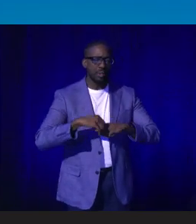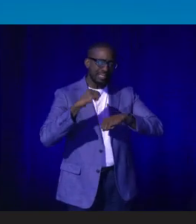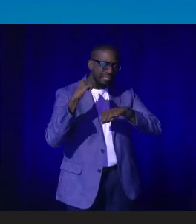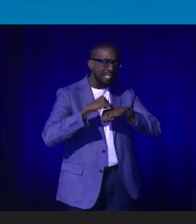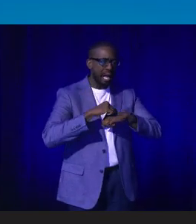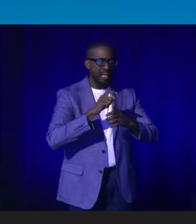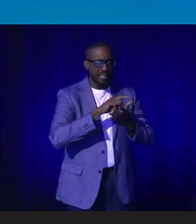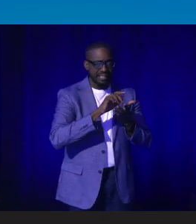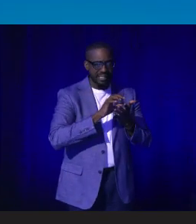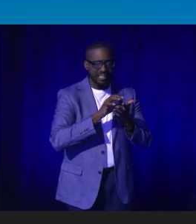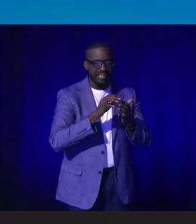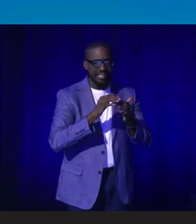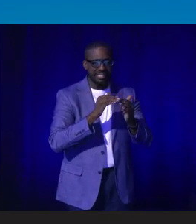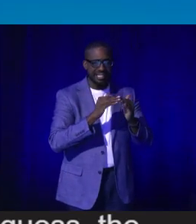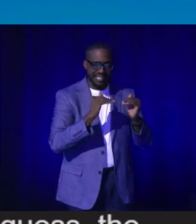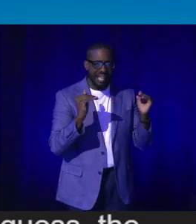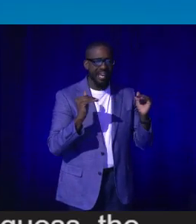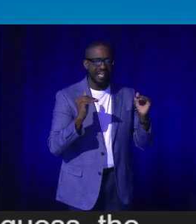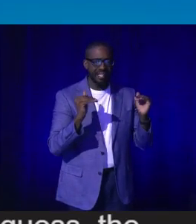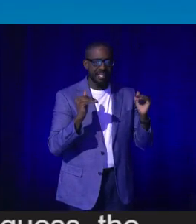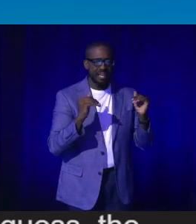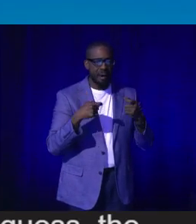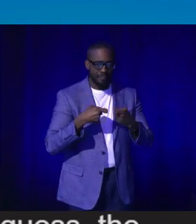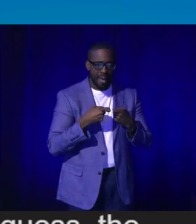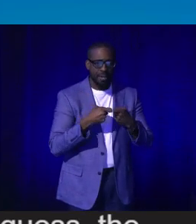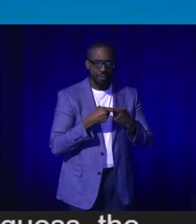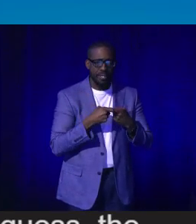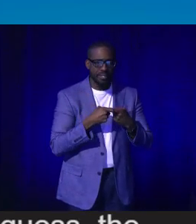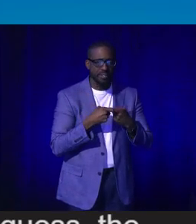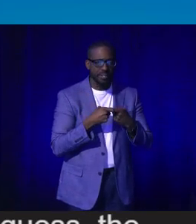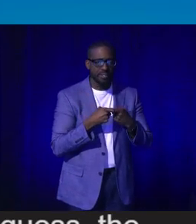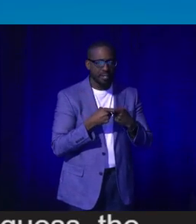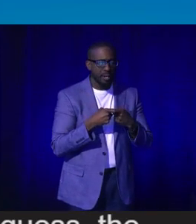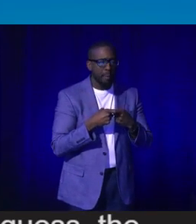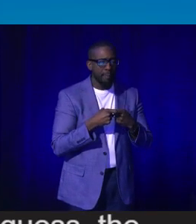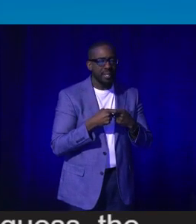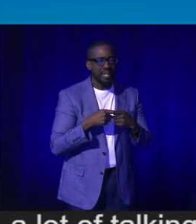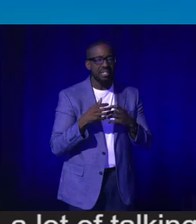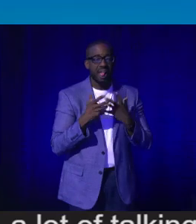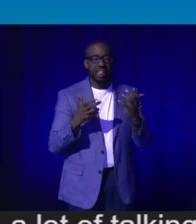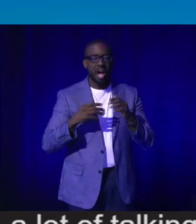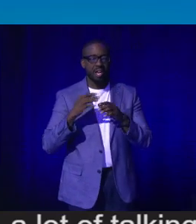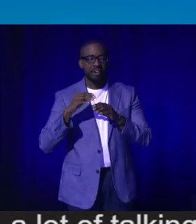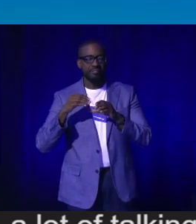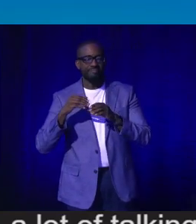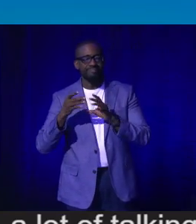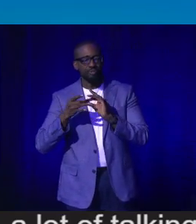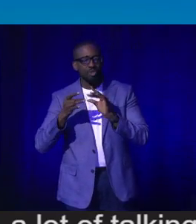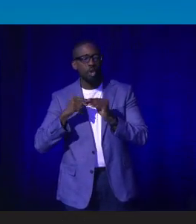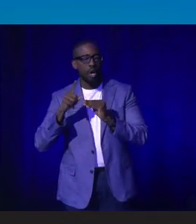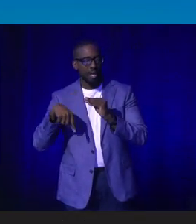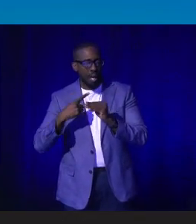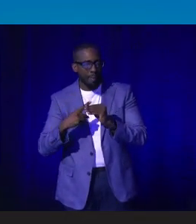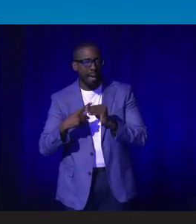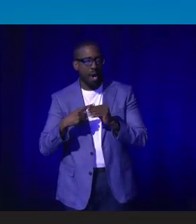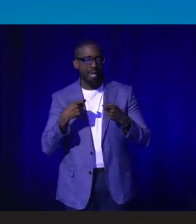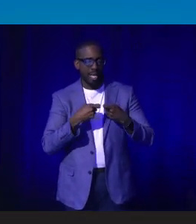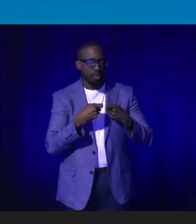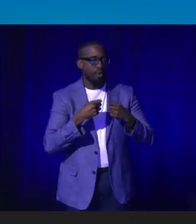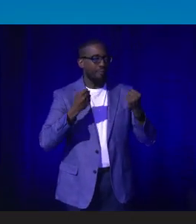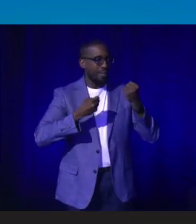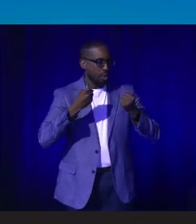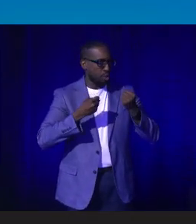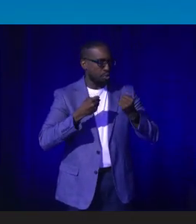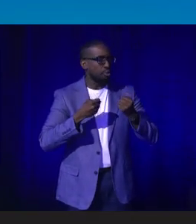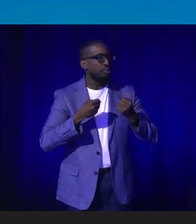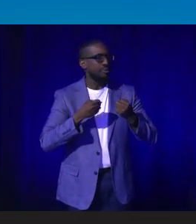talk in like the electrical vehicle industry about that. Yeah, that's a great question. I think the reason why I started collaborating with